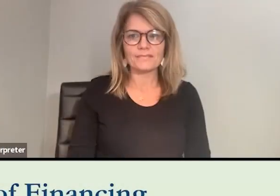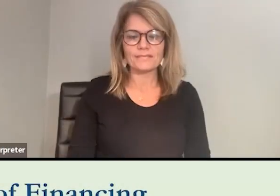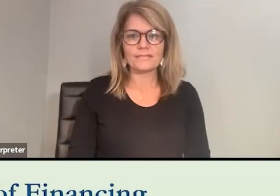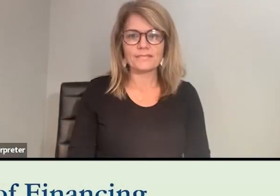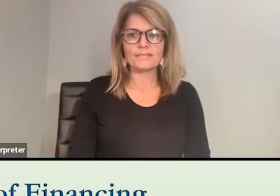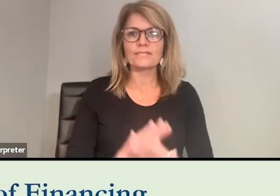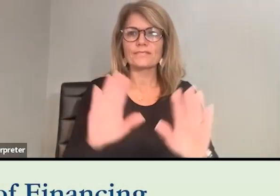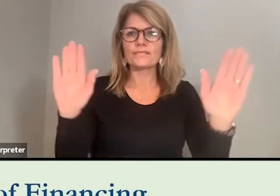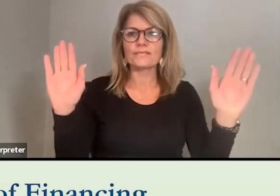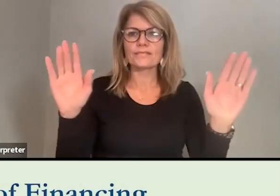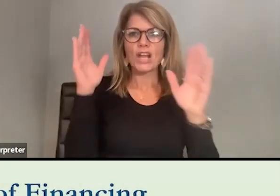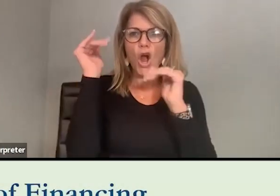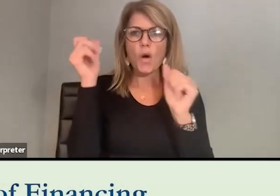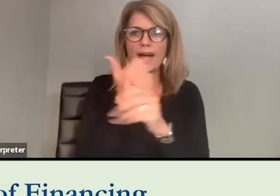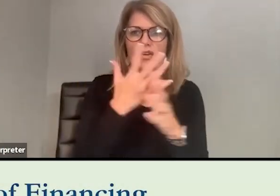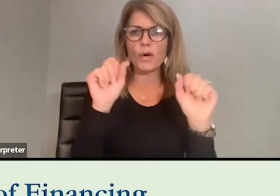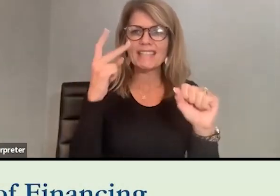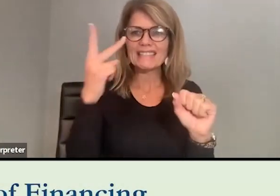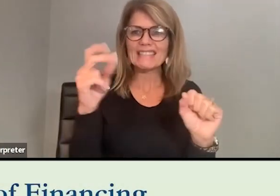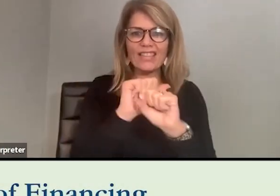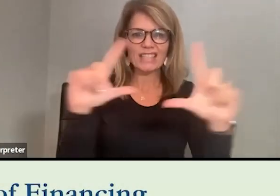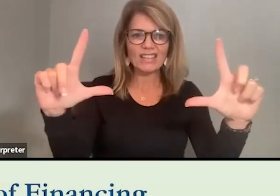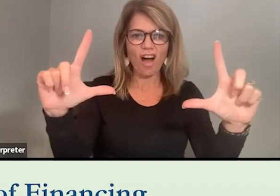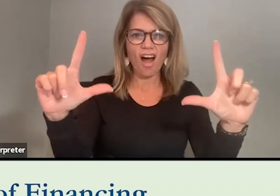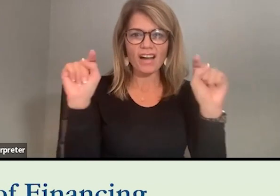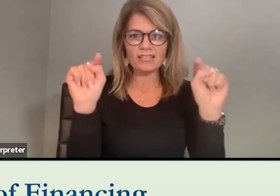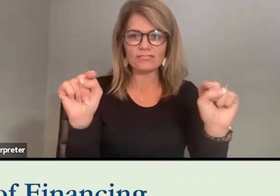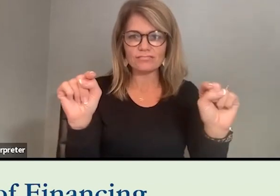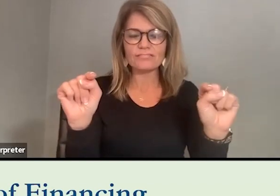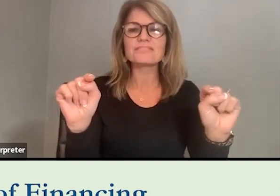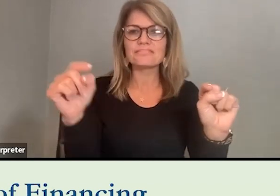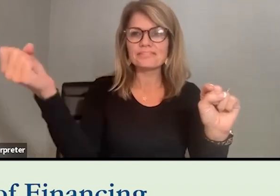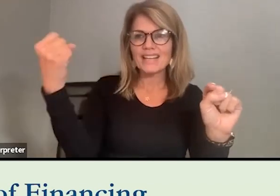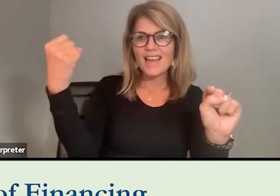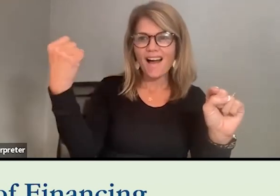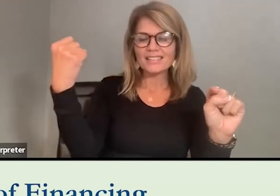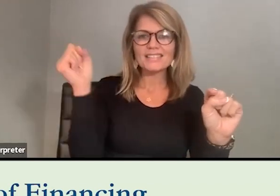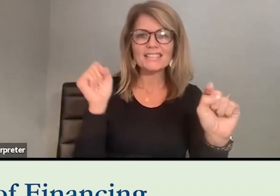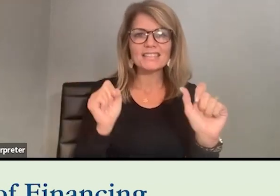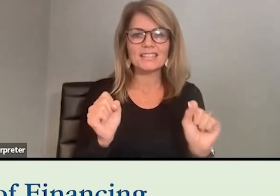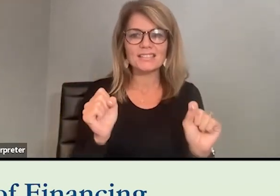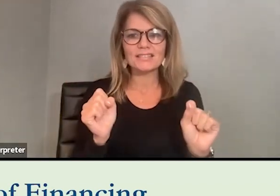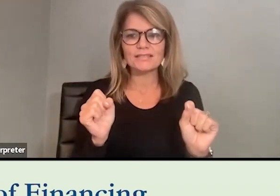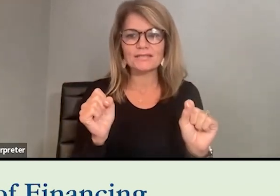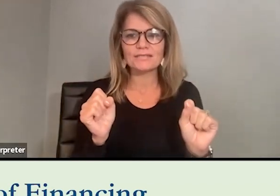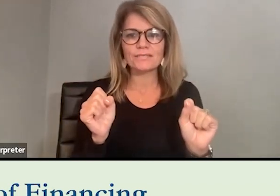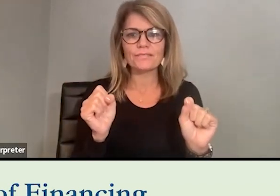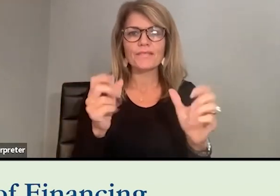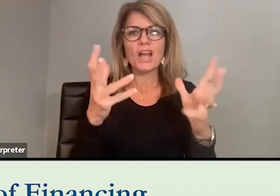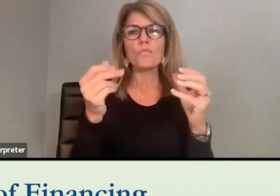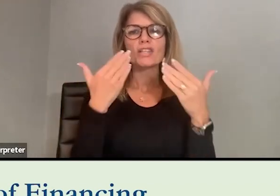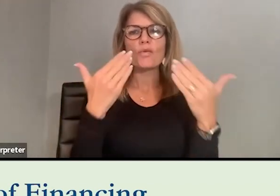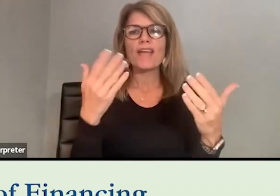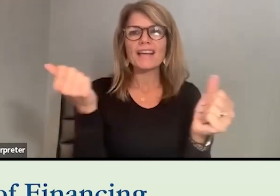Hoping that everyone can see the slides here. Yes. And just like to thank